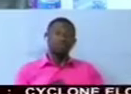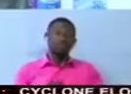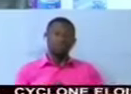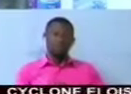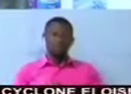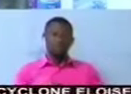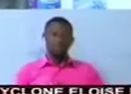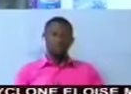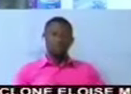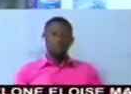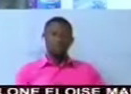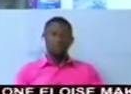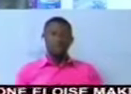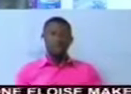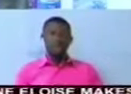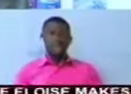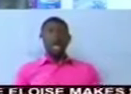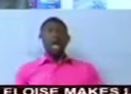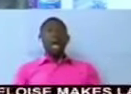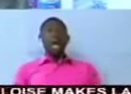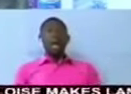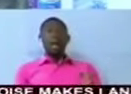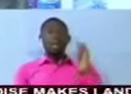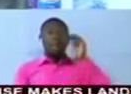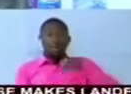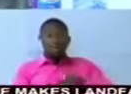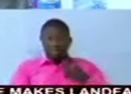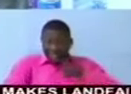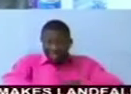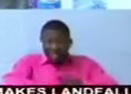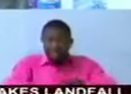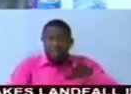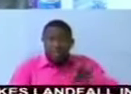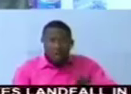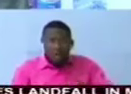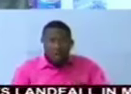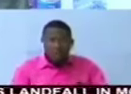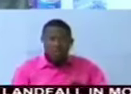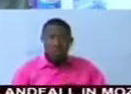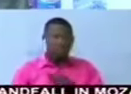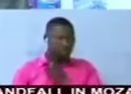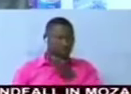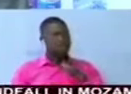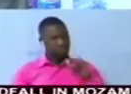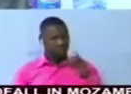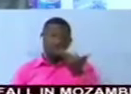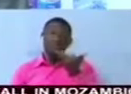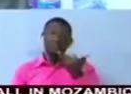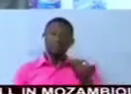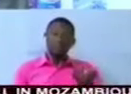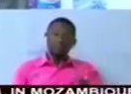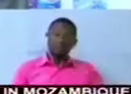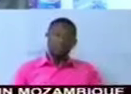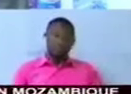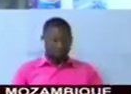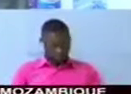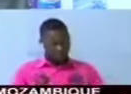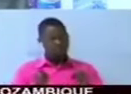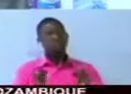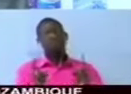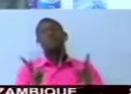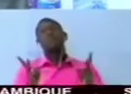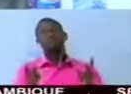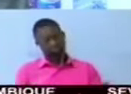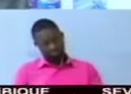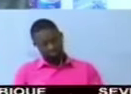you. I said, Banjul at this time of the night. They said, yes. I